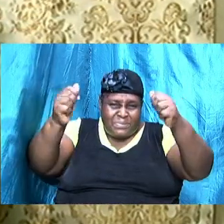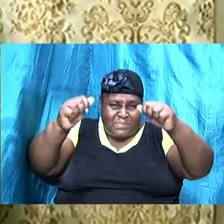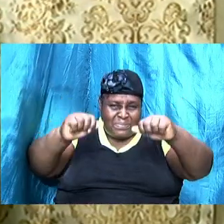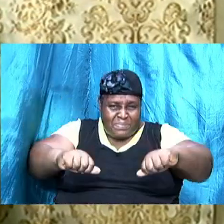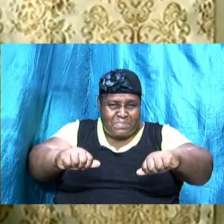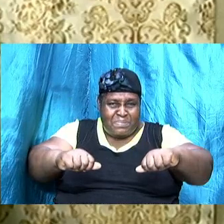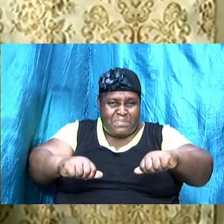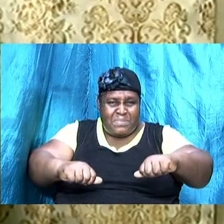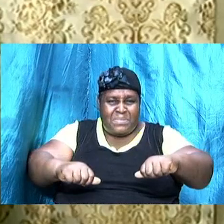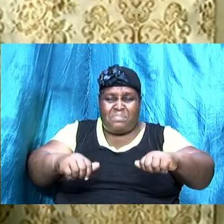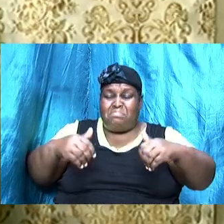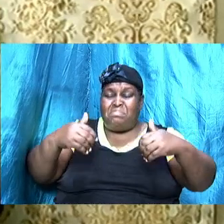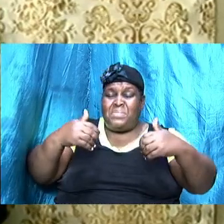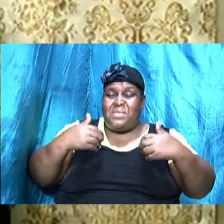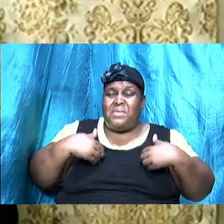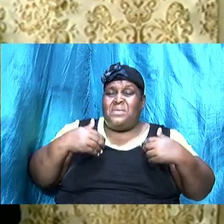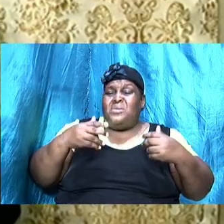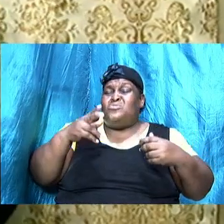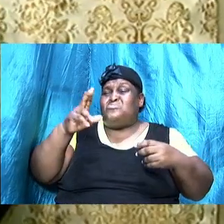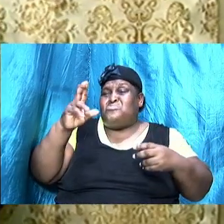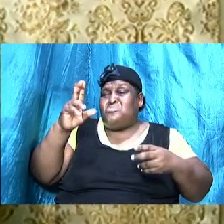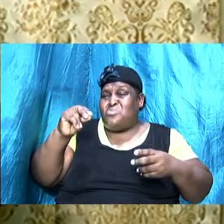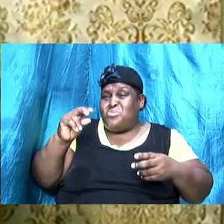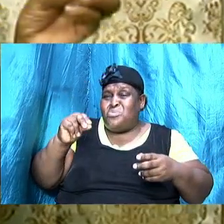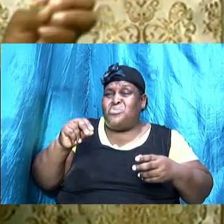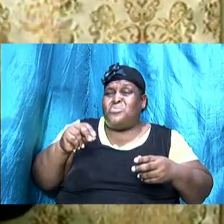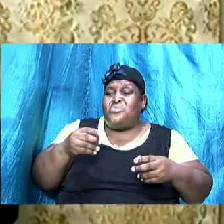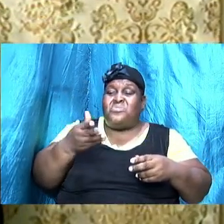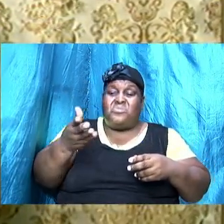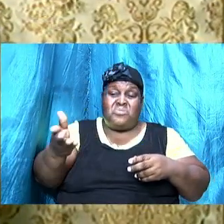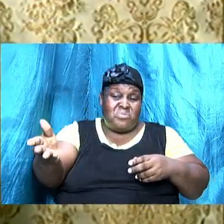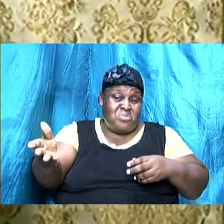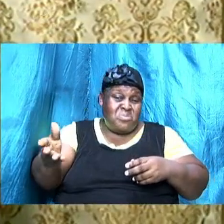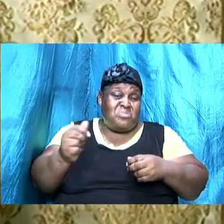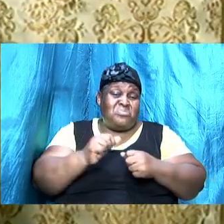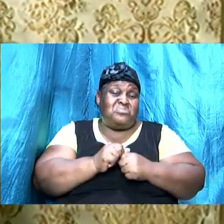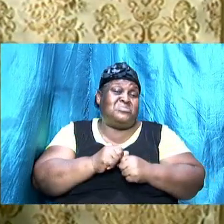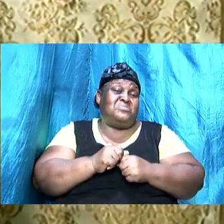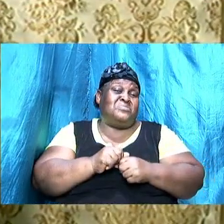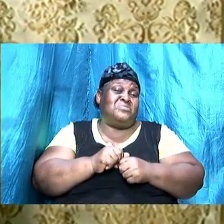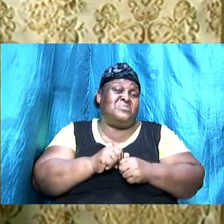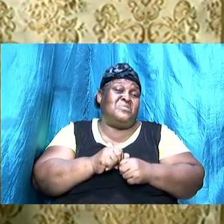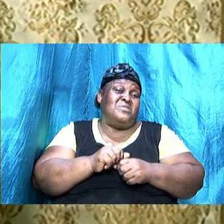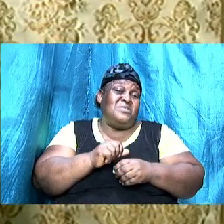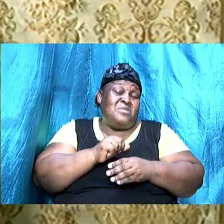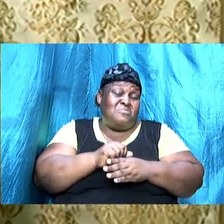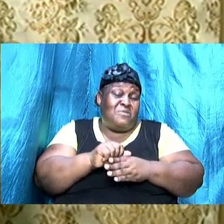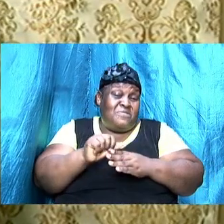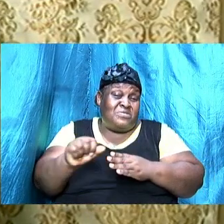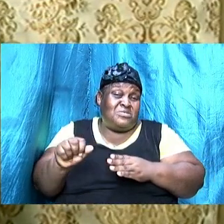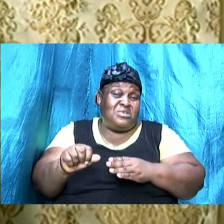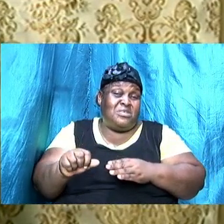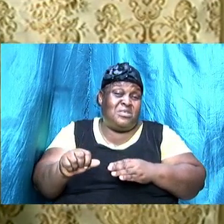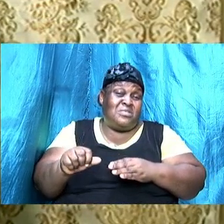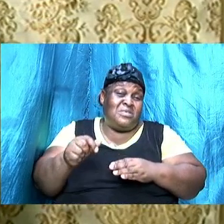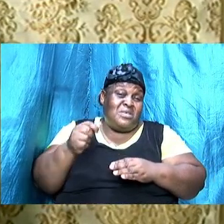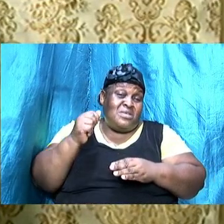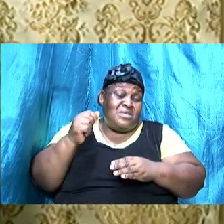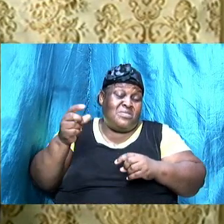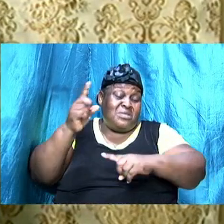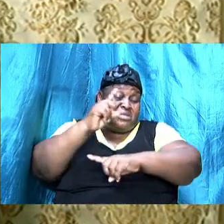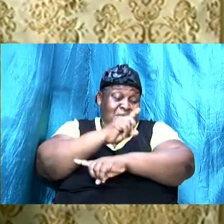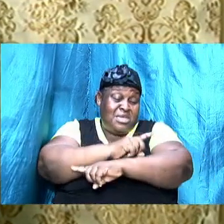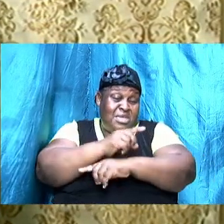everything and you work out this thing and you're quoting for how much years and you're finding out if the day before you're married you find